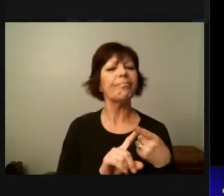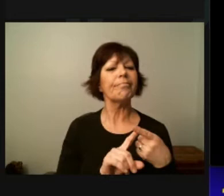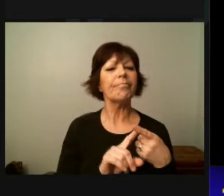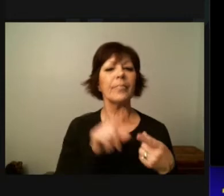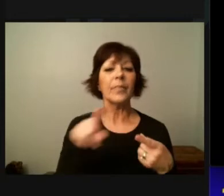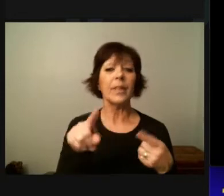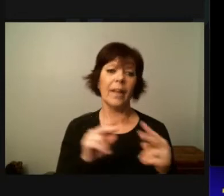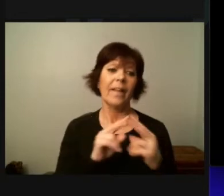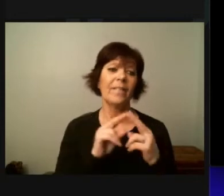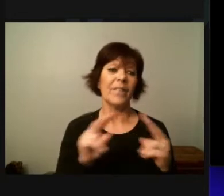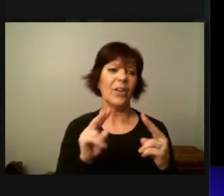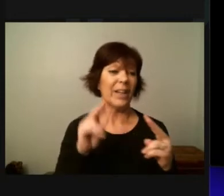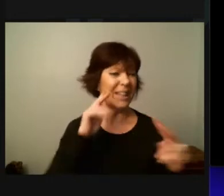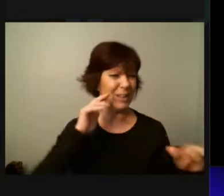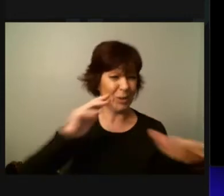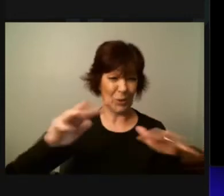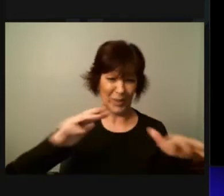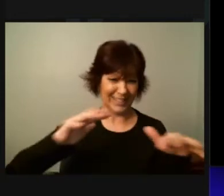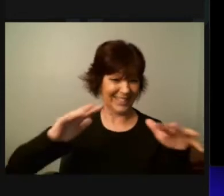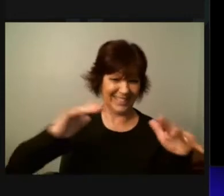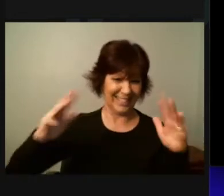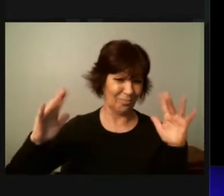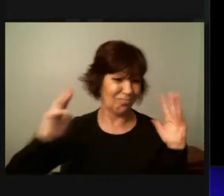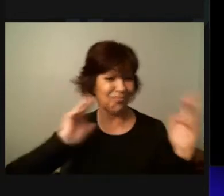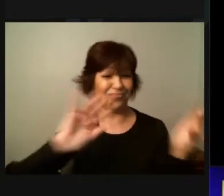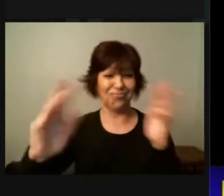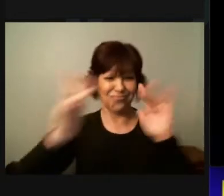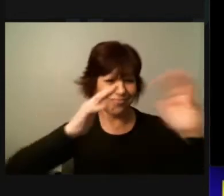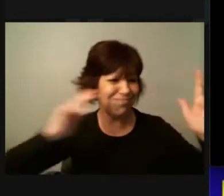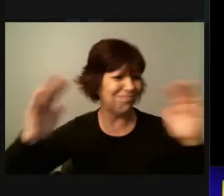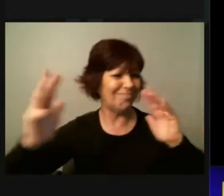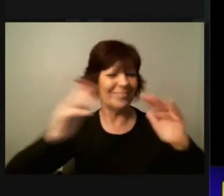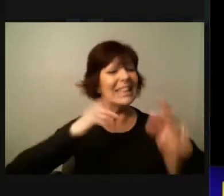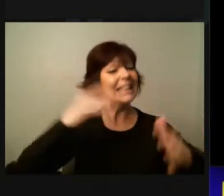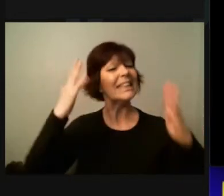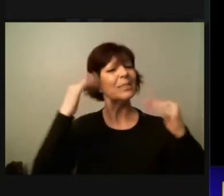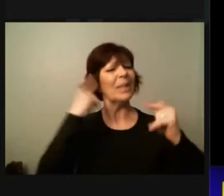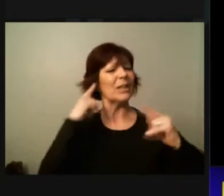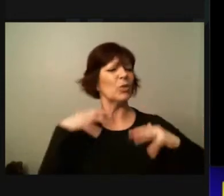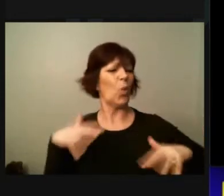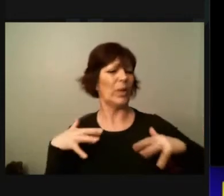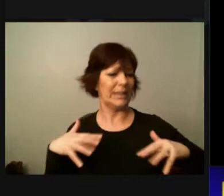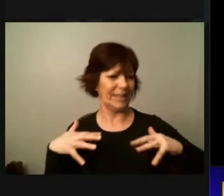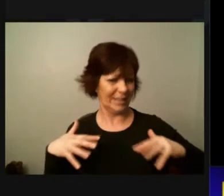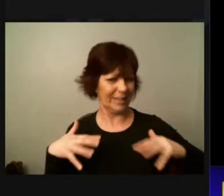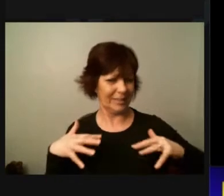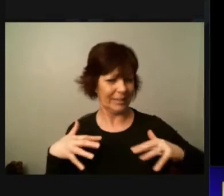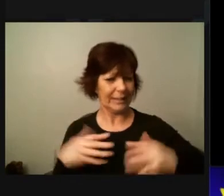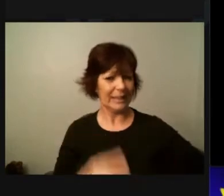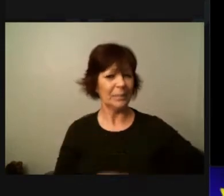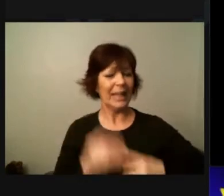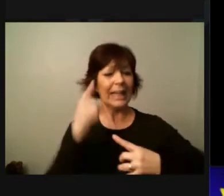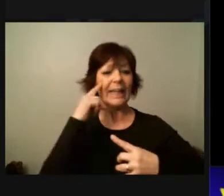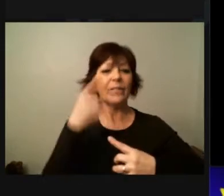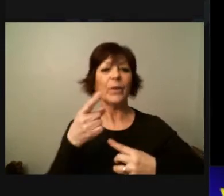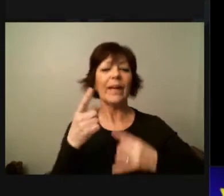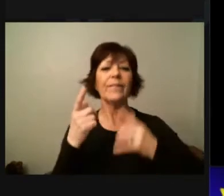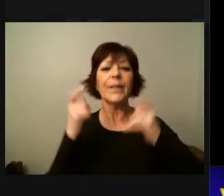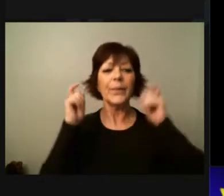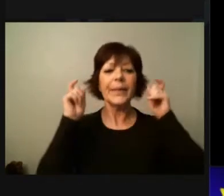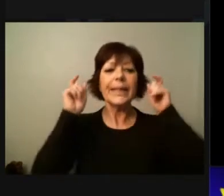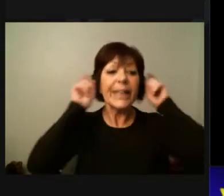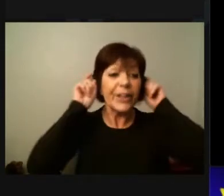are very, very, very noisy. So expect a lot of background noise, particularly if you're wearing hearing